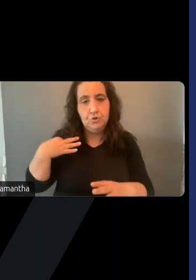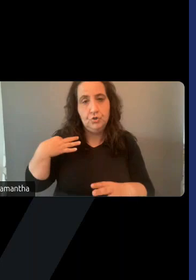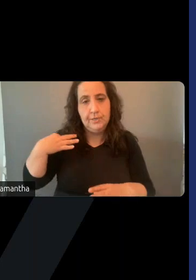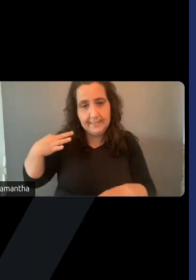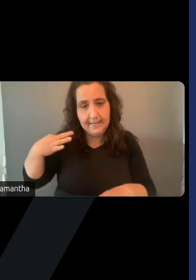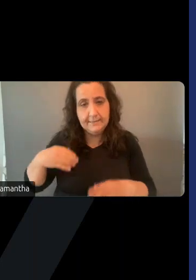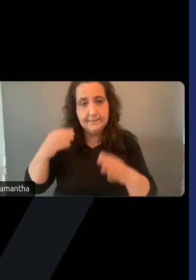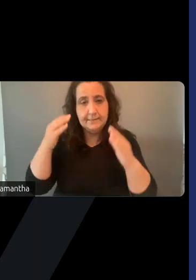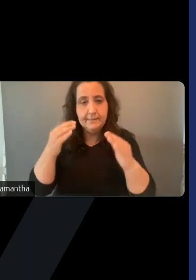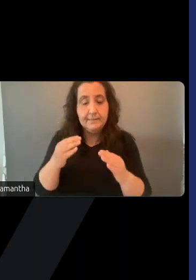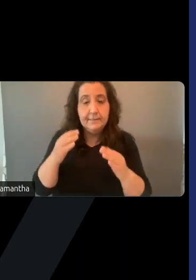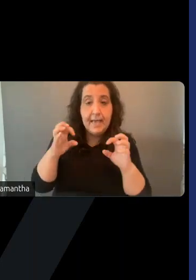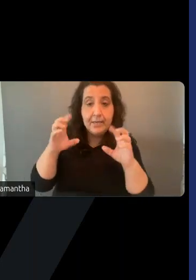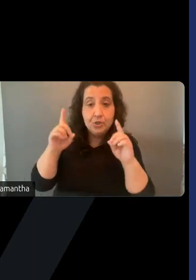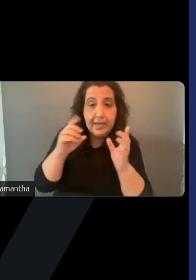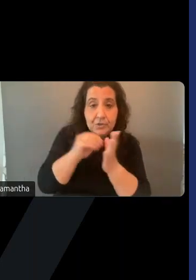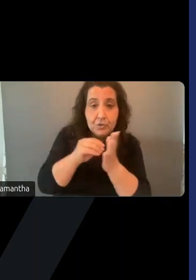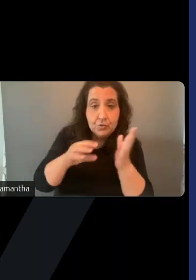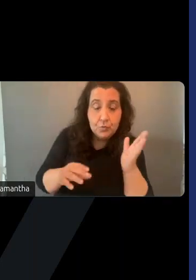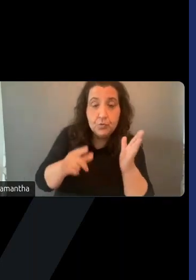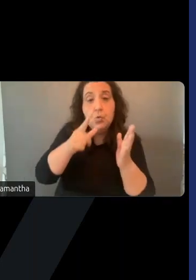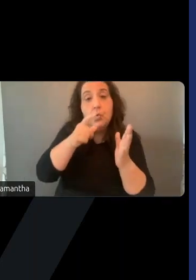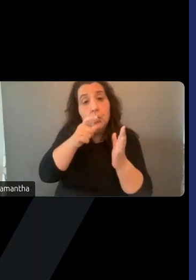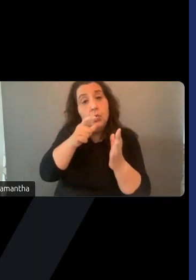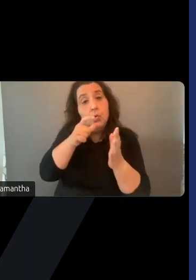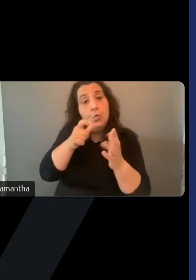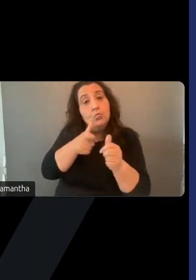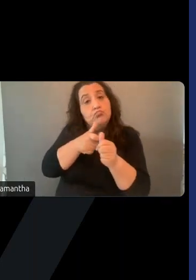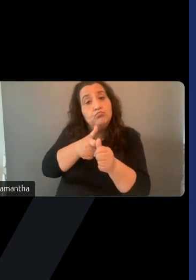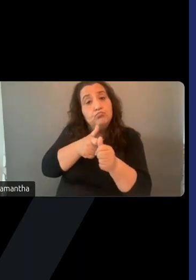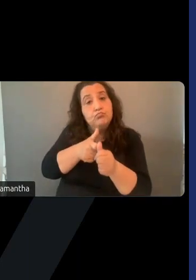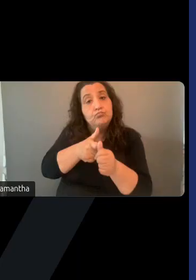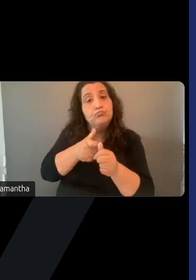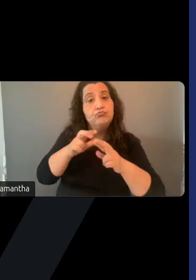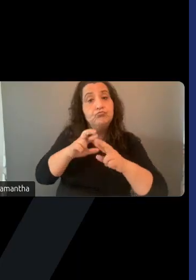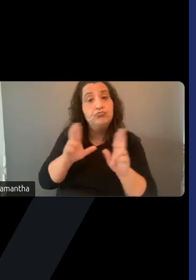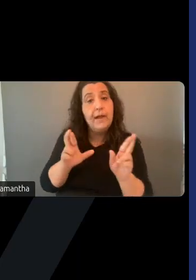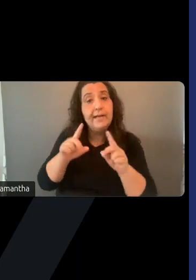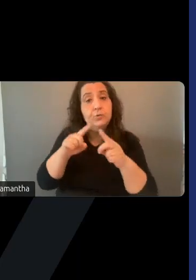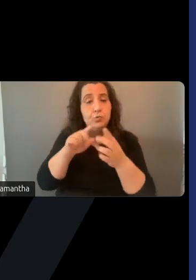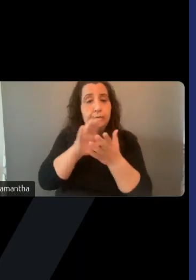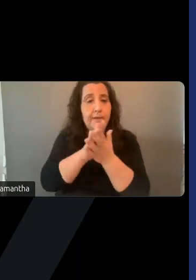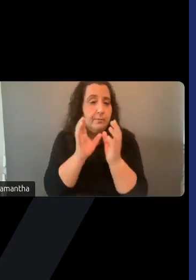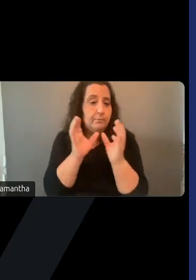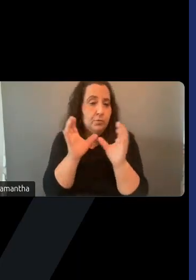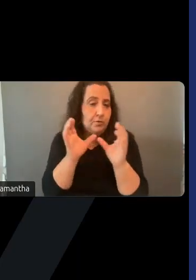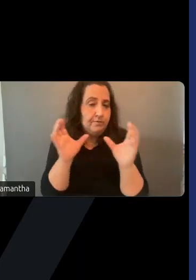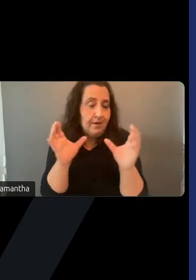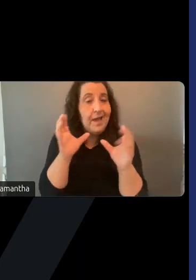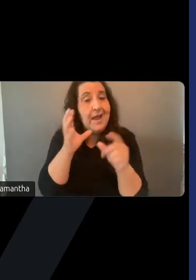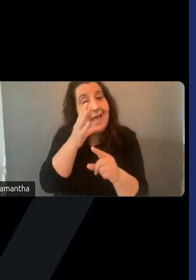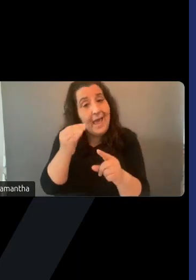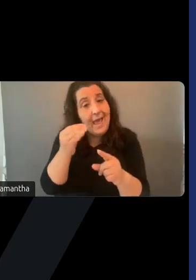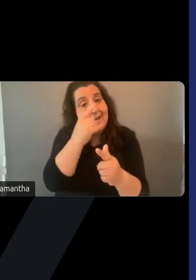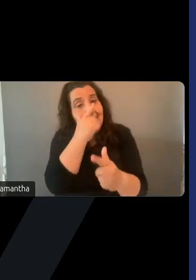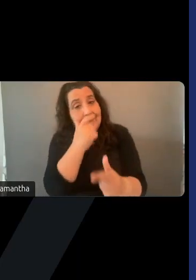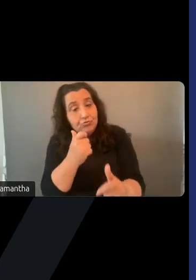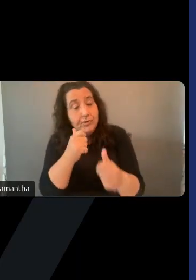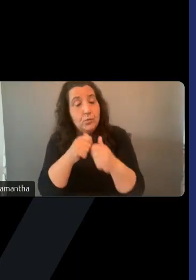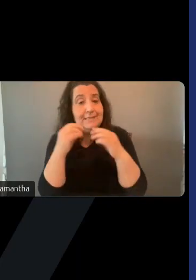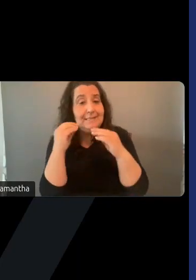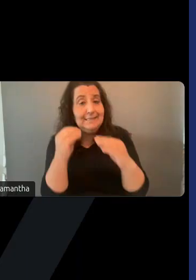education students that are on track to be certified and interested in teaching students with disabilities.